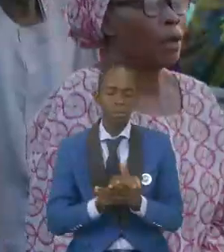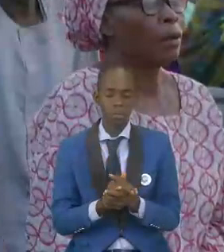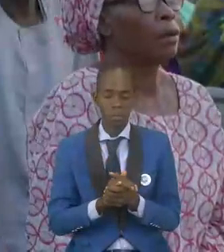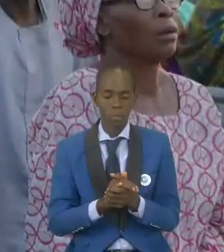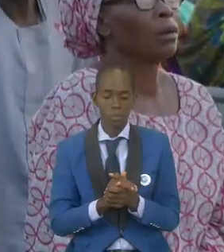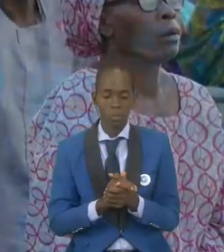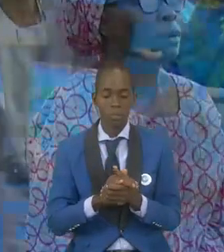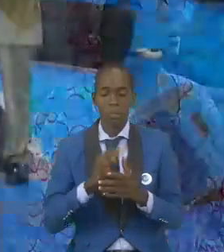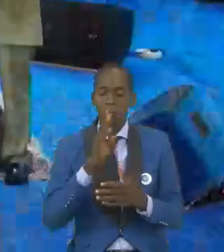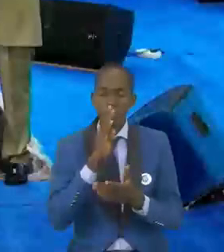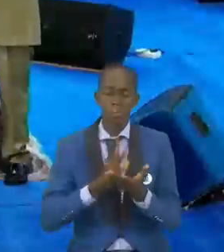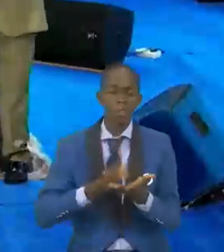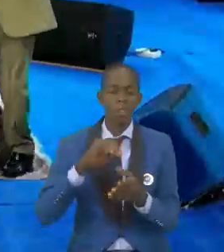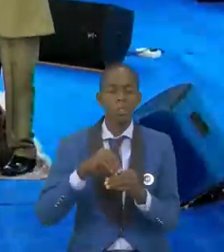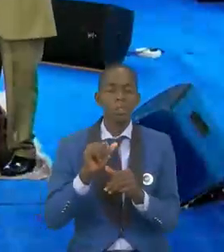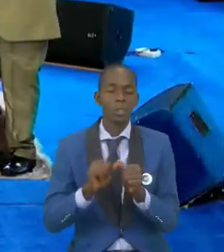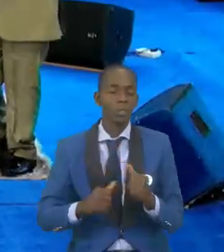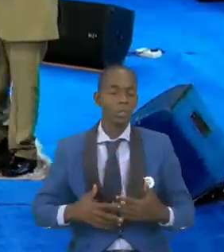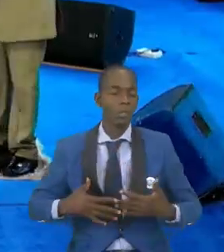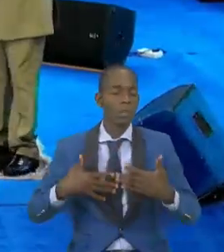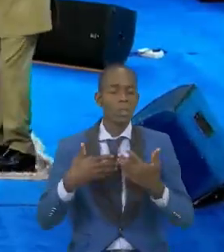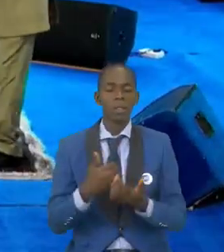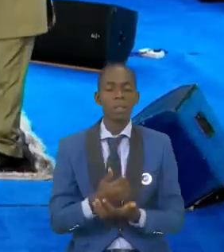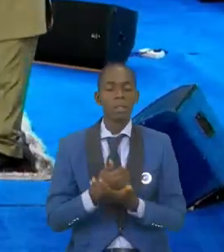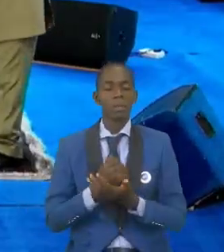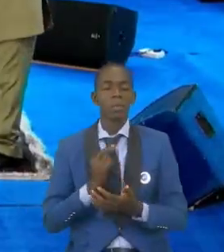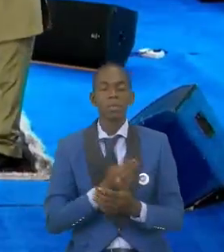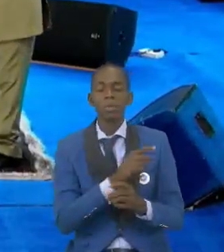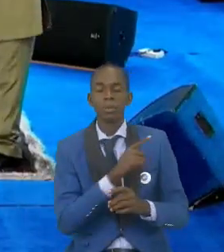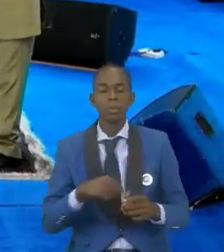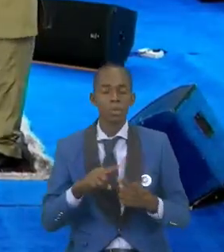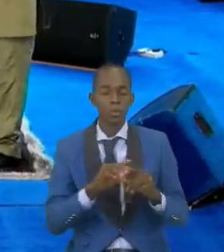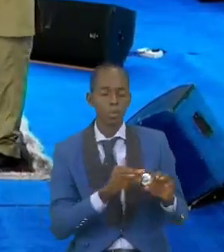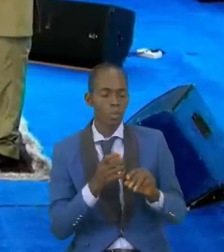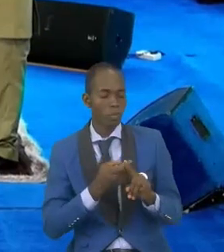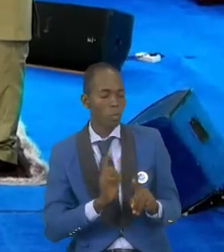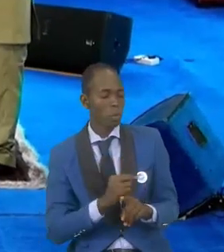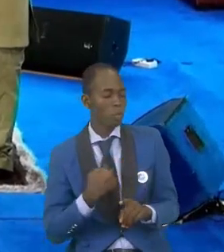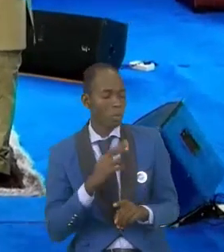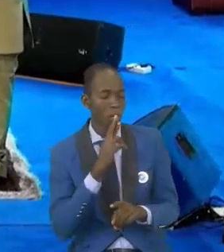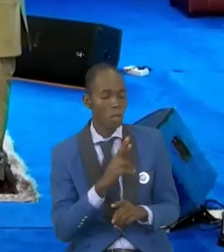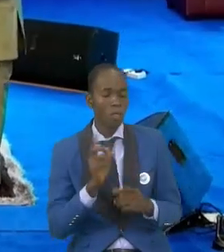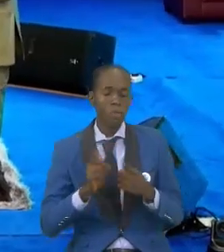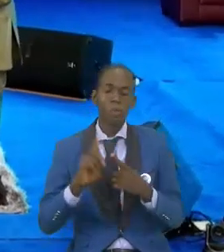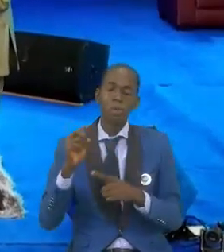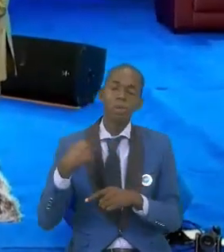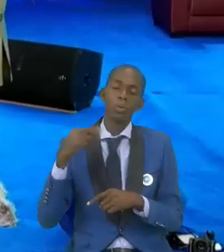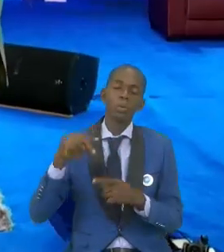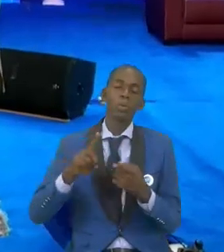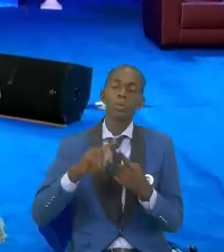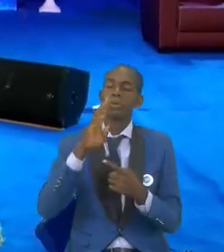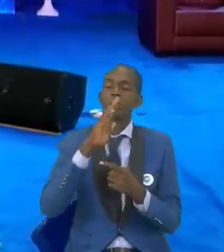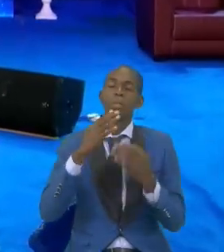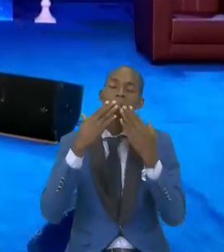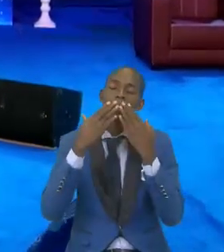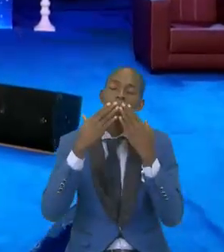Be glorified in every life. Help us, Lord, to move from where we are to where we ought to be. We thank you because we